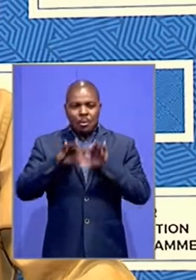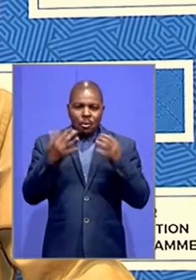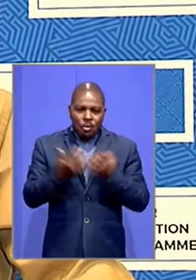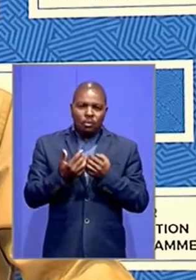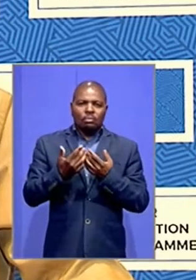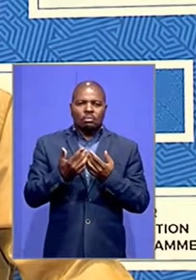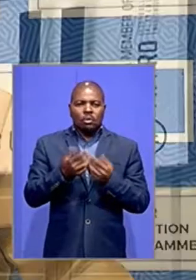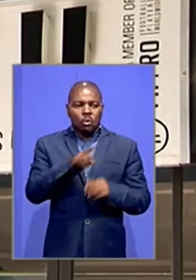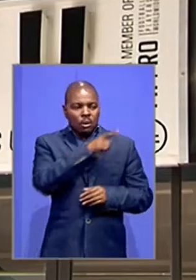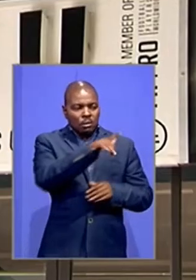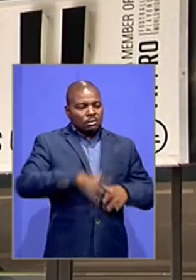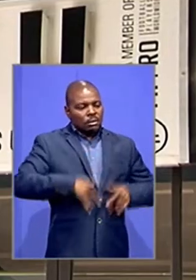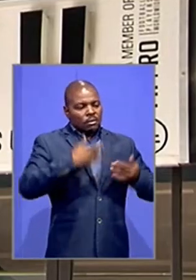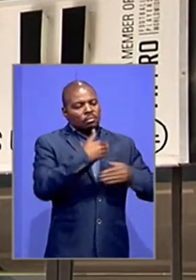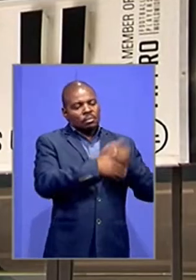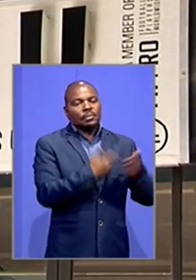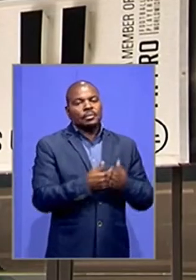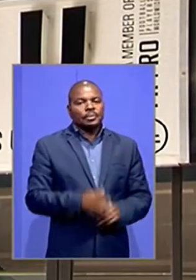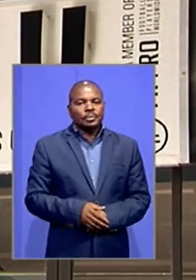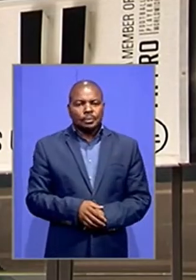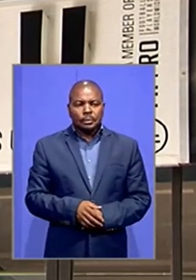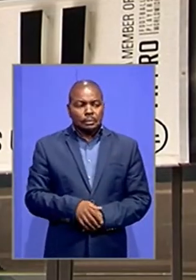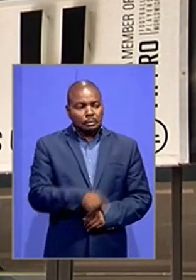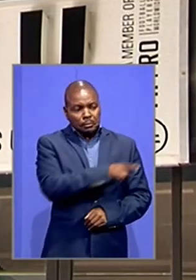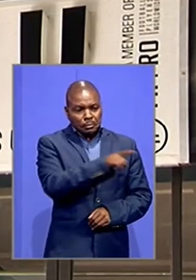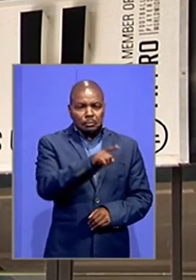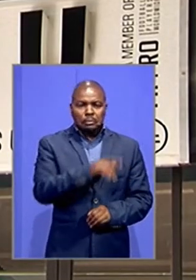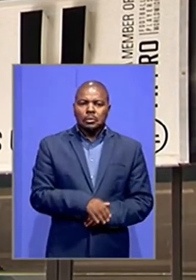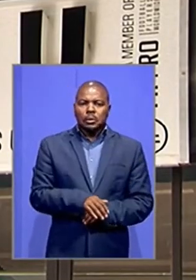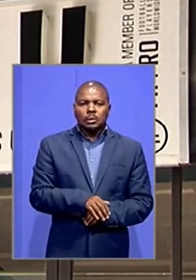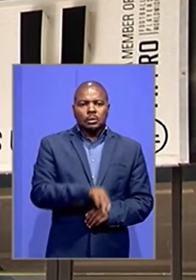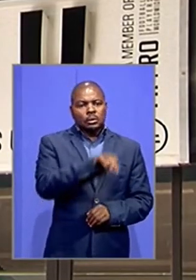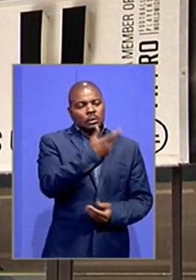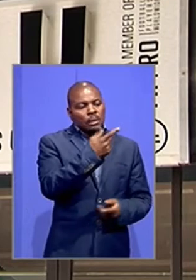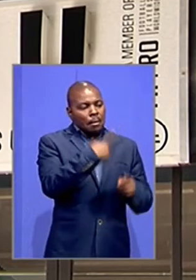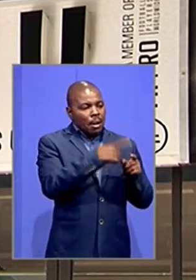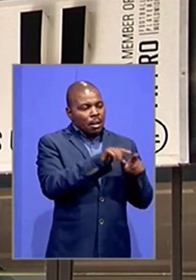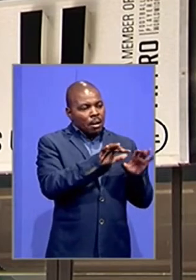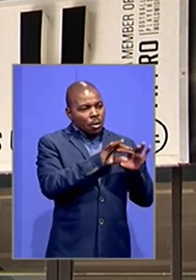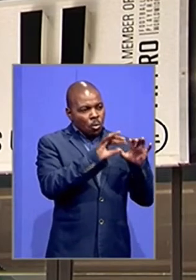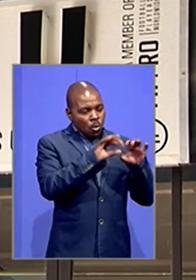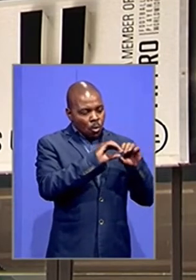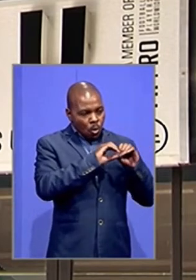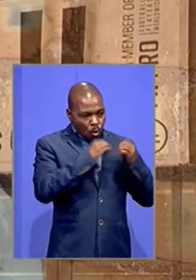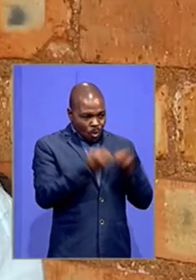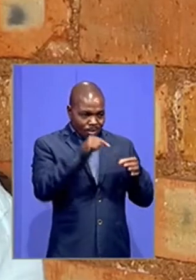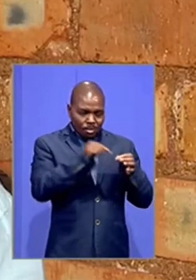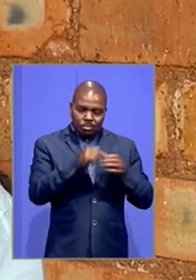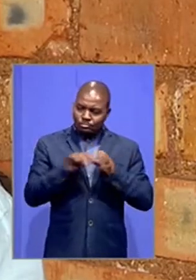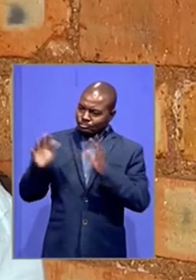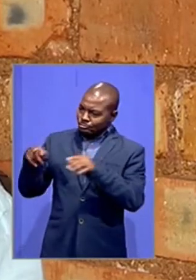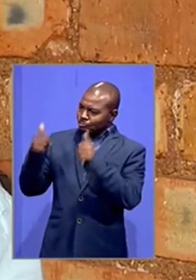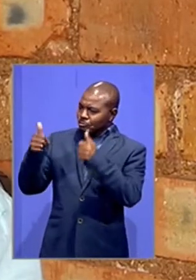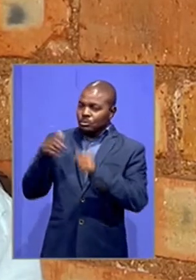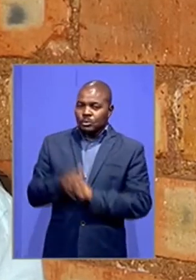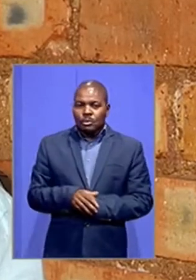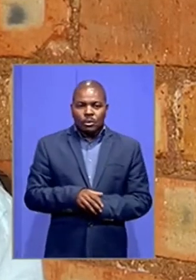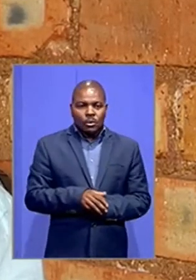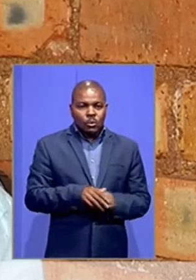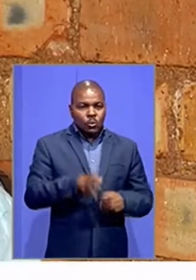to survive. We ikitlaetso bona botjhaetswe menwana ke mokgatlo wa bolo wa dibapadi tsa Afrika Borwa. We need players